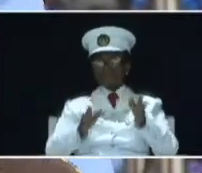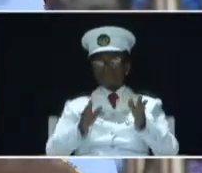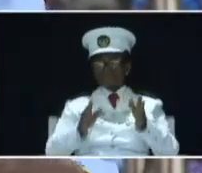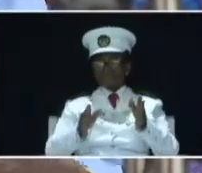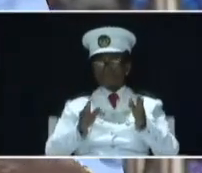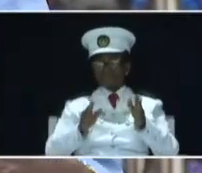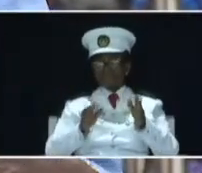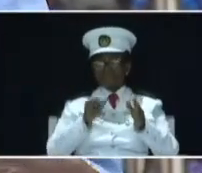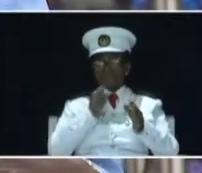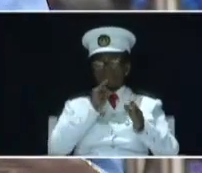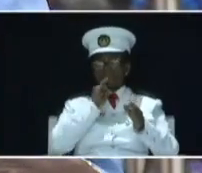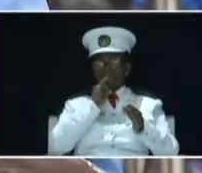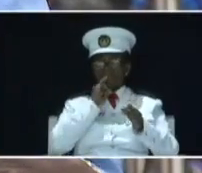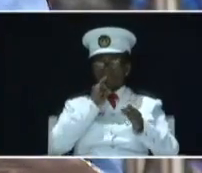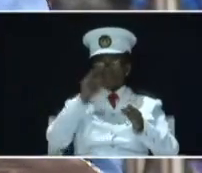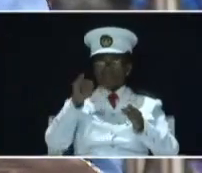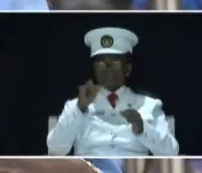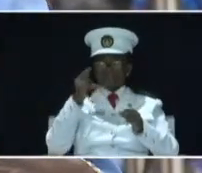is the owner.